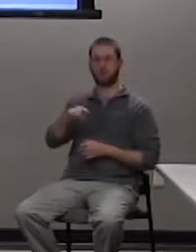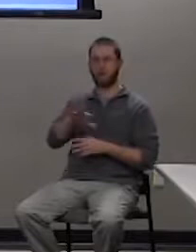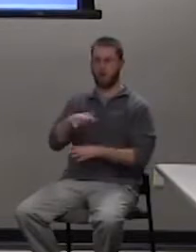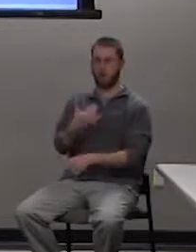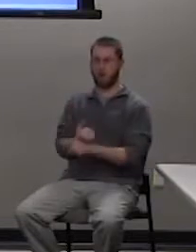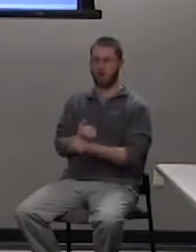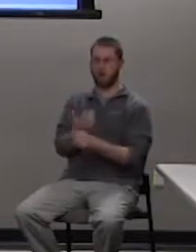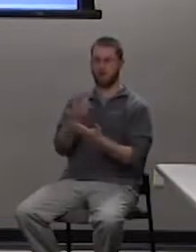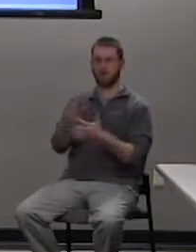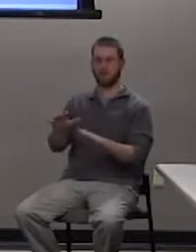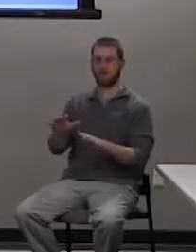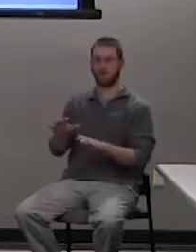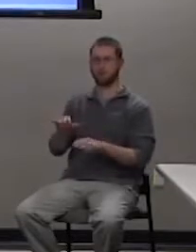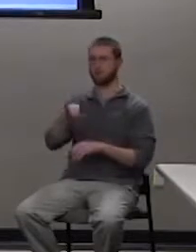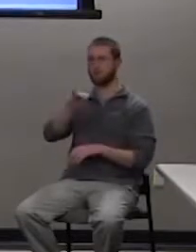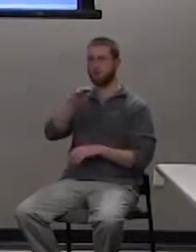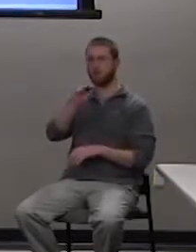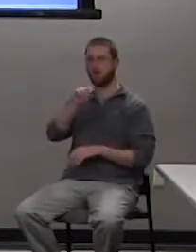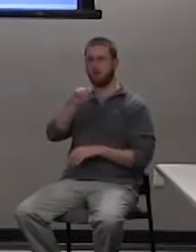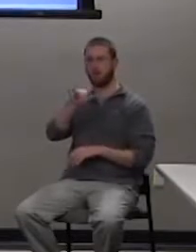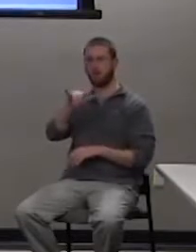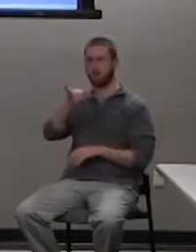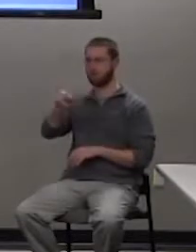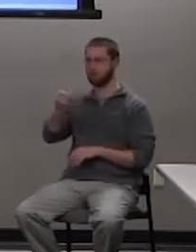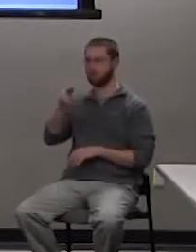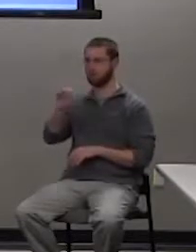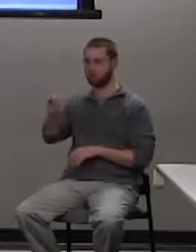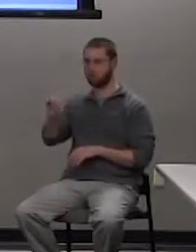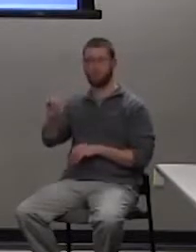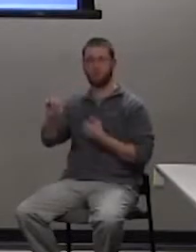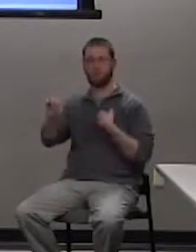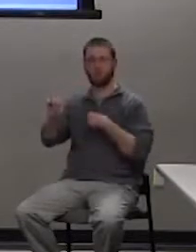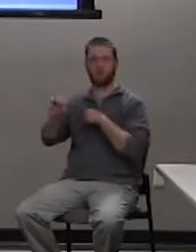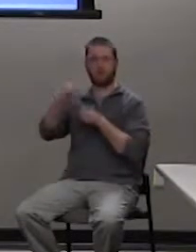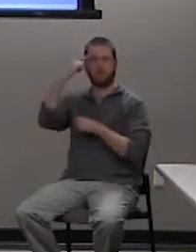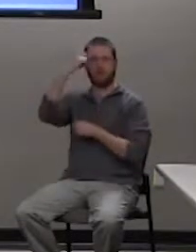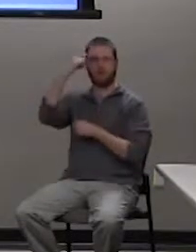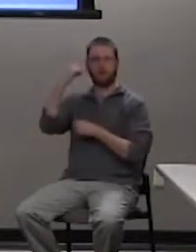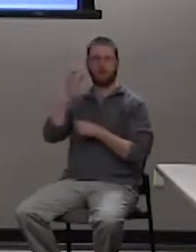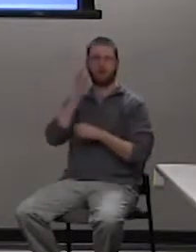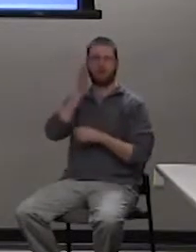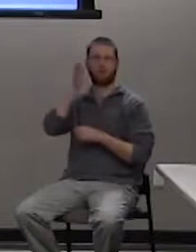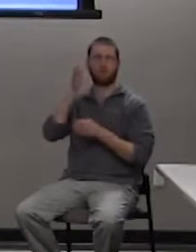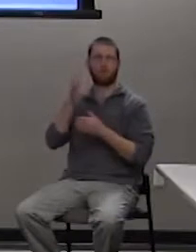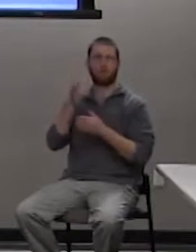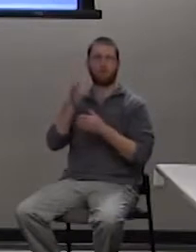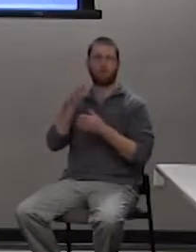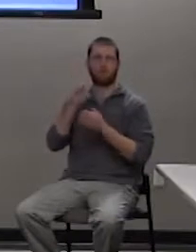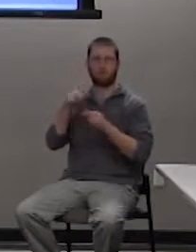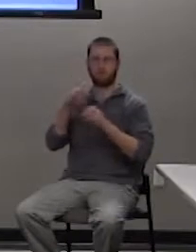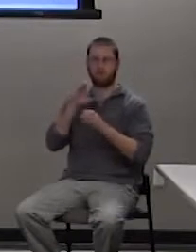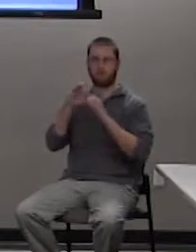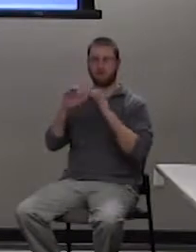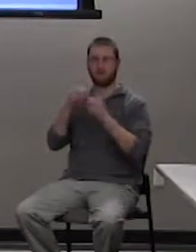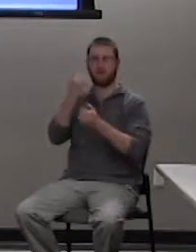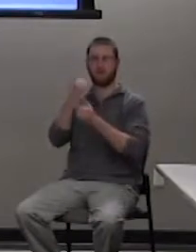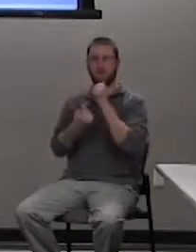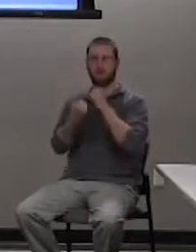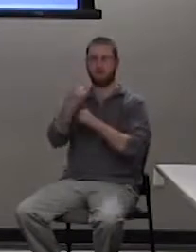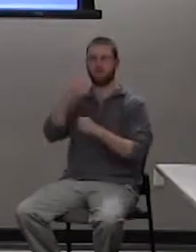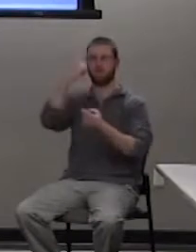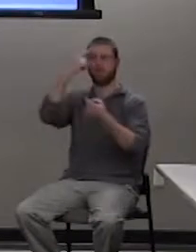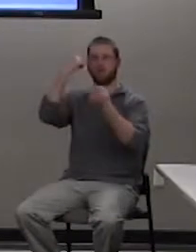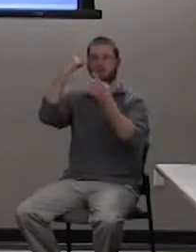the... May-June time frame. We think we're going to be far enough with this conversation that we ought to be able